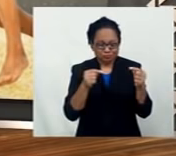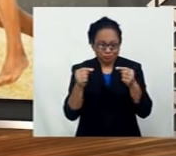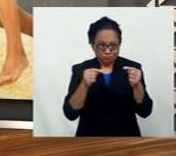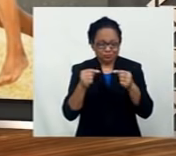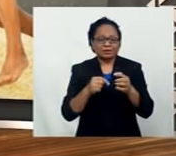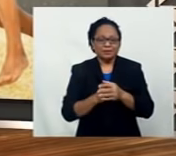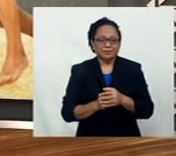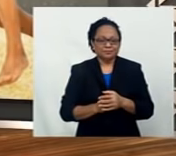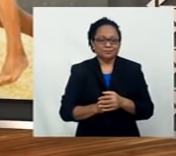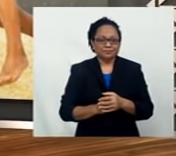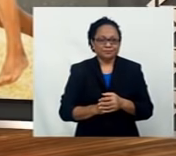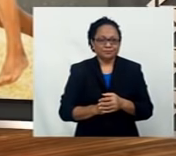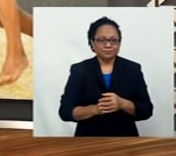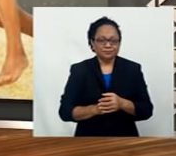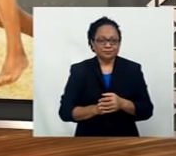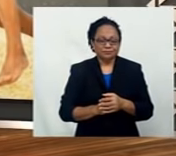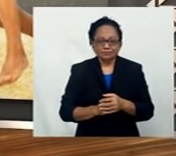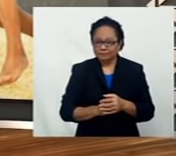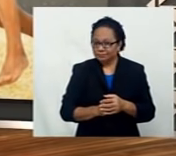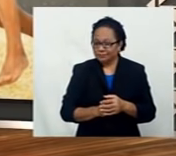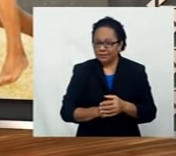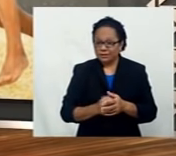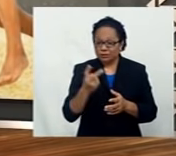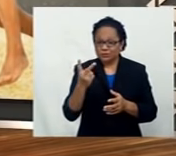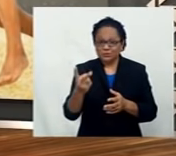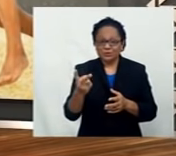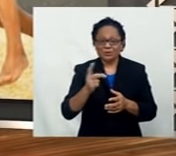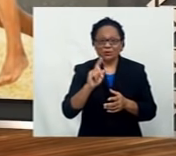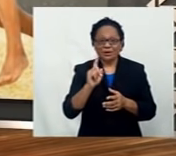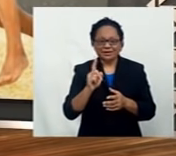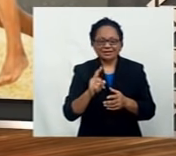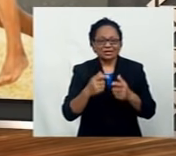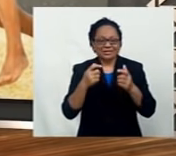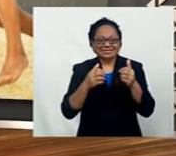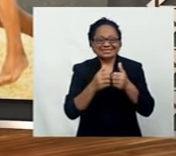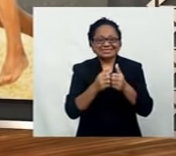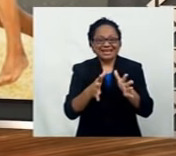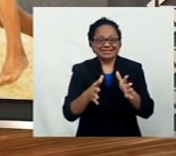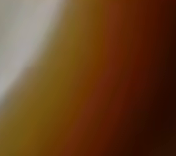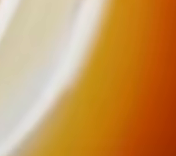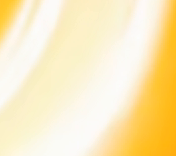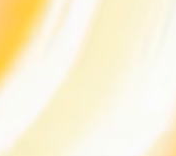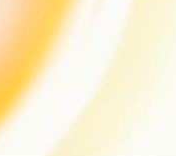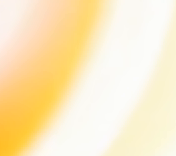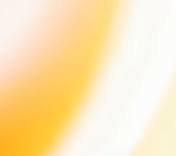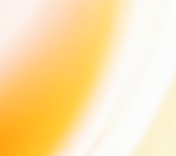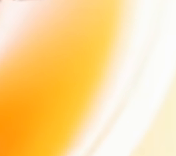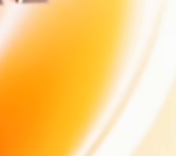the tournament alight with an entertaining match that was pushed into extra time.